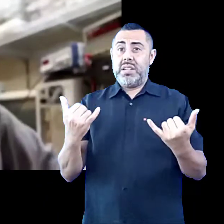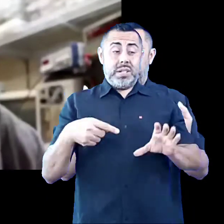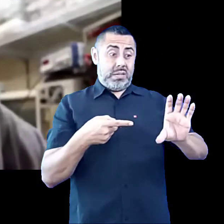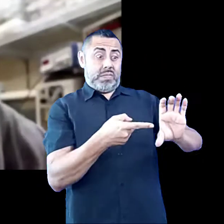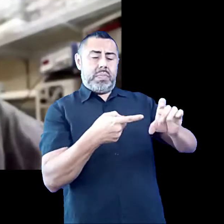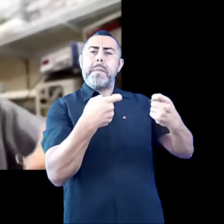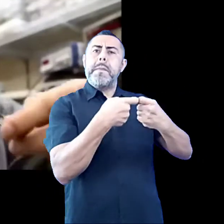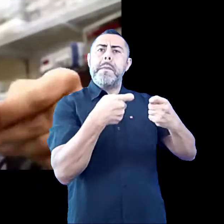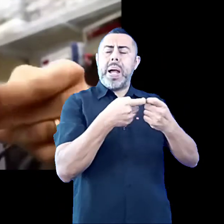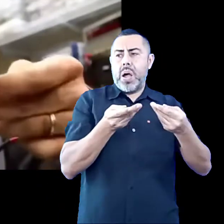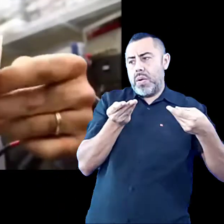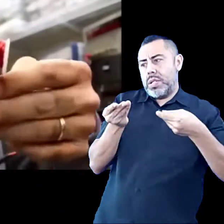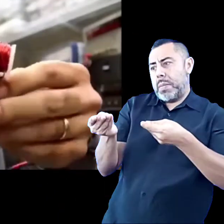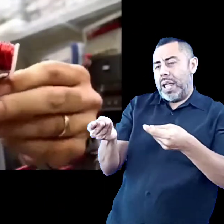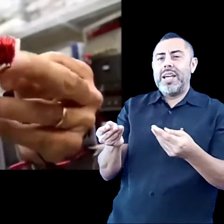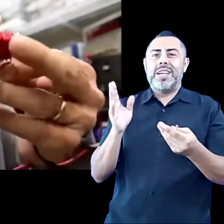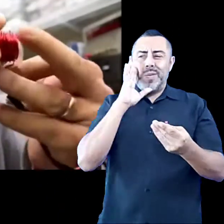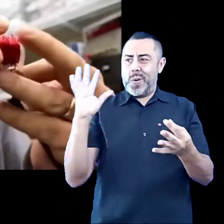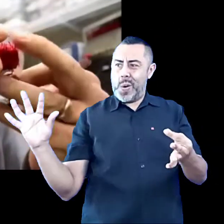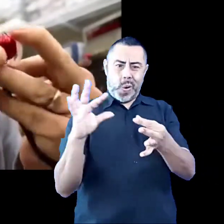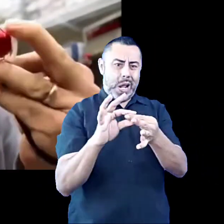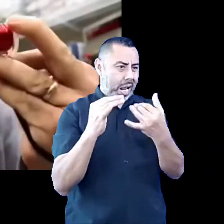It on with my power supply here.